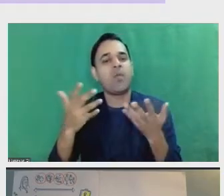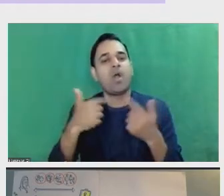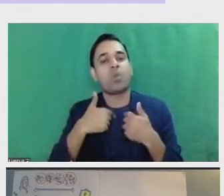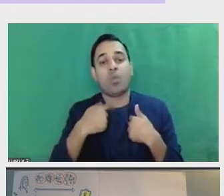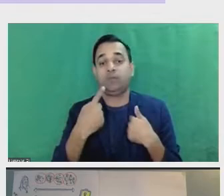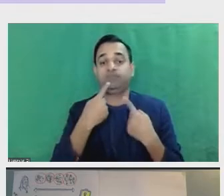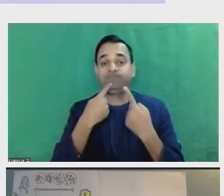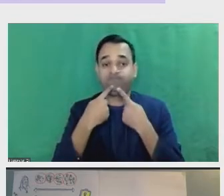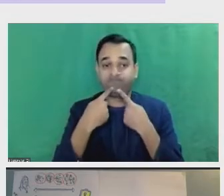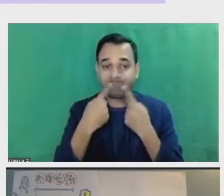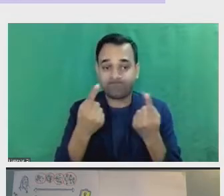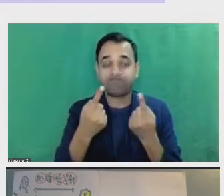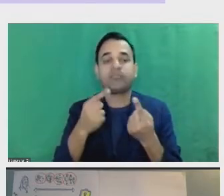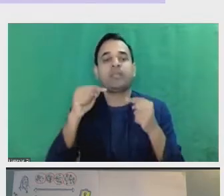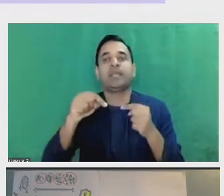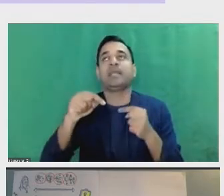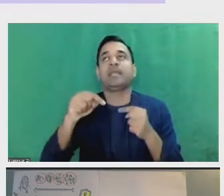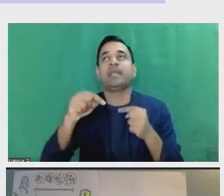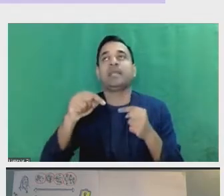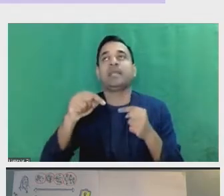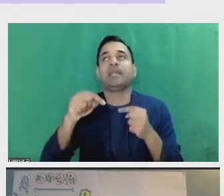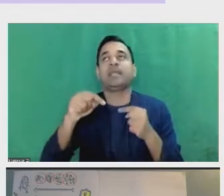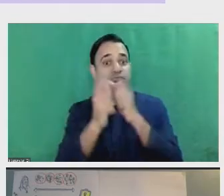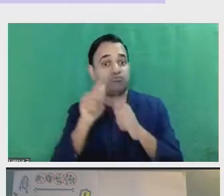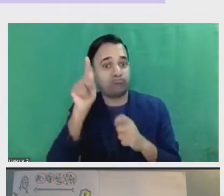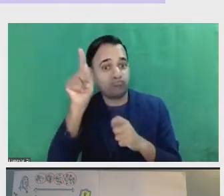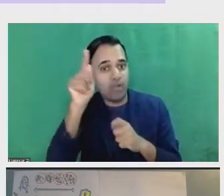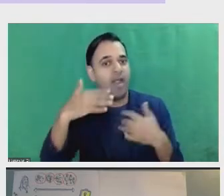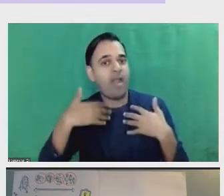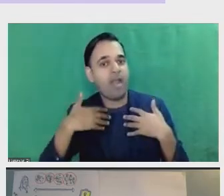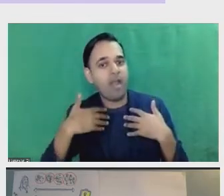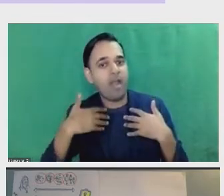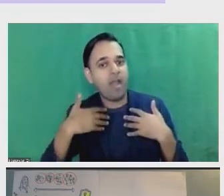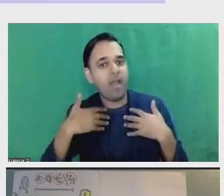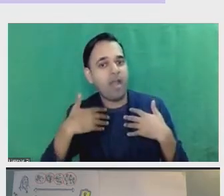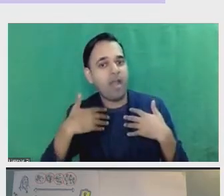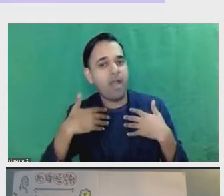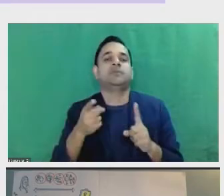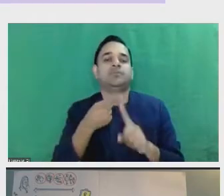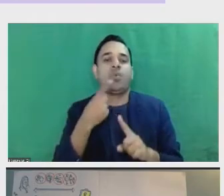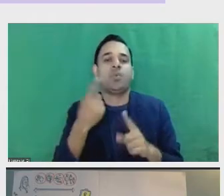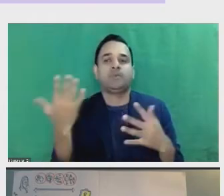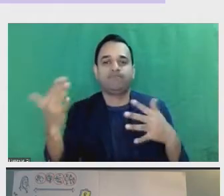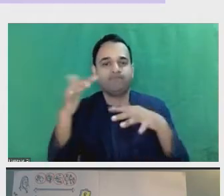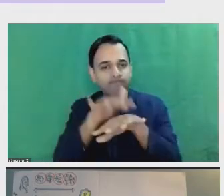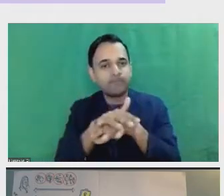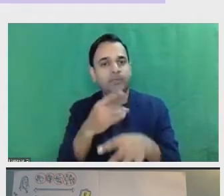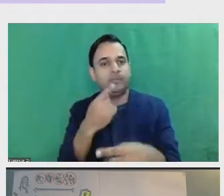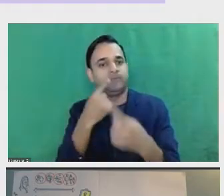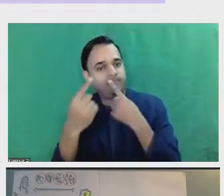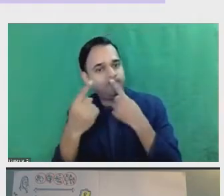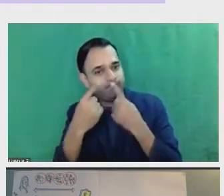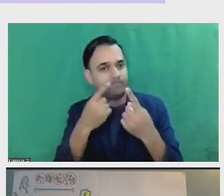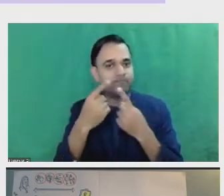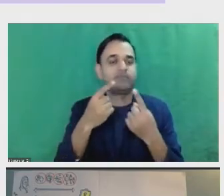need to have those integrated response taking advantage of every capacity. We cannot afford to leave half